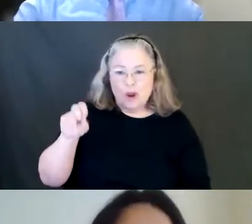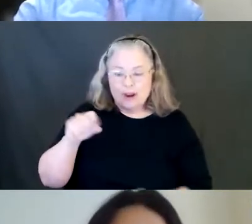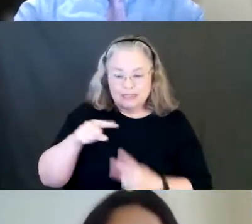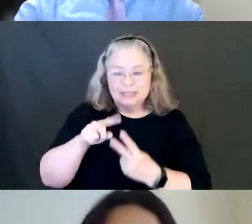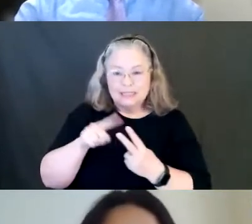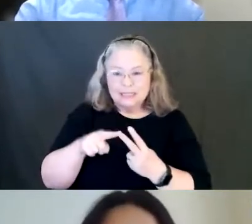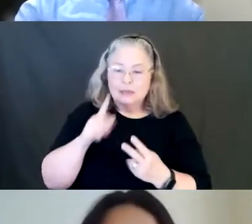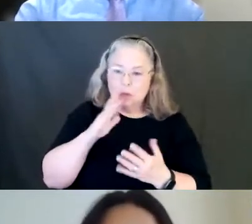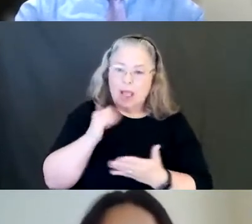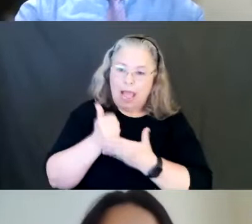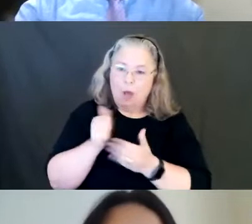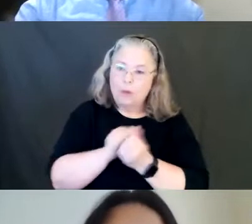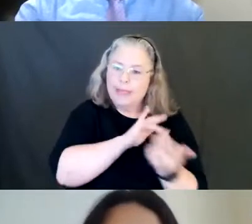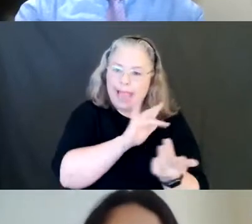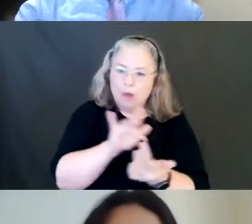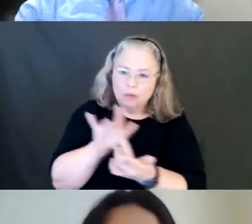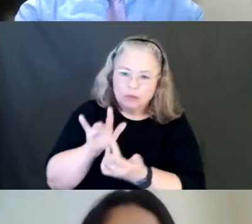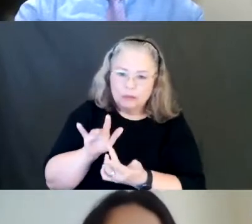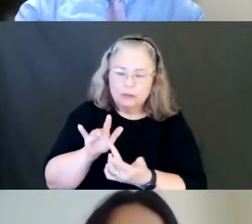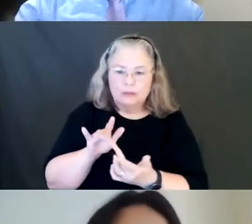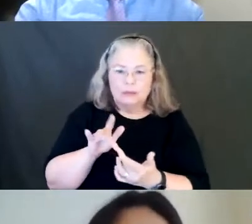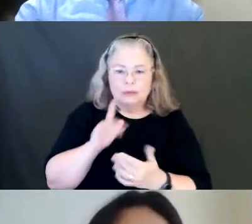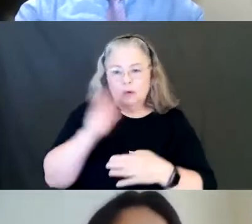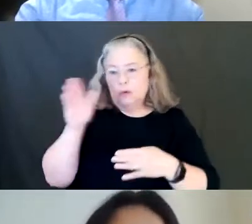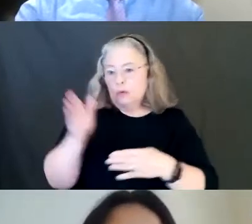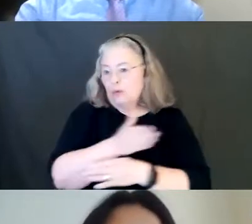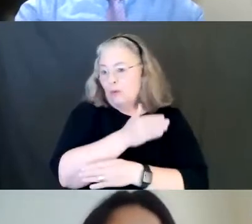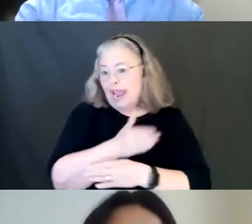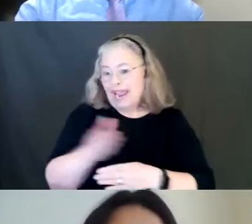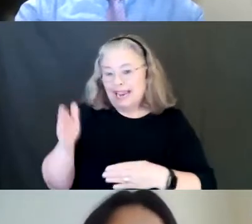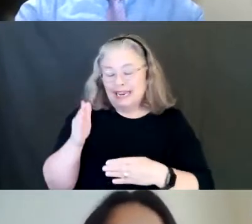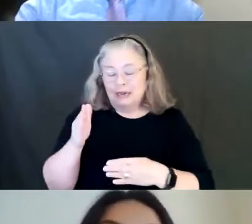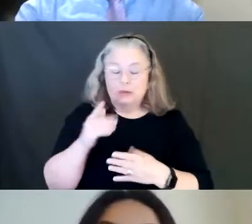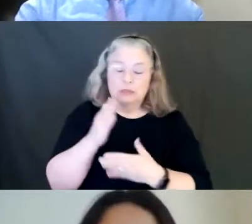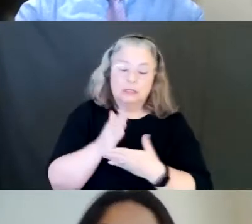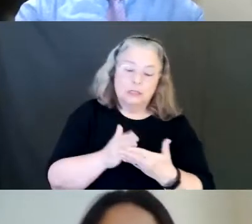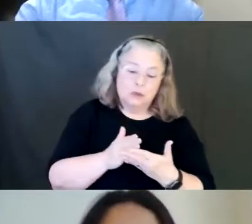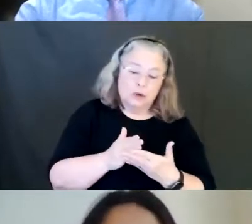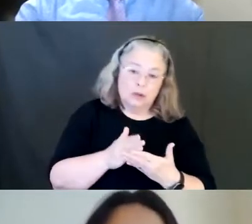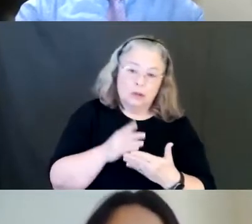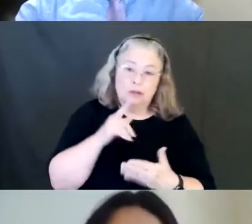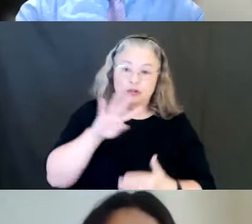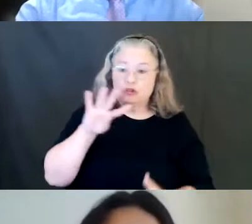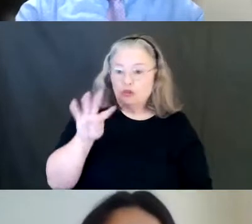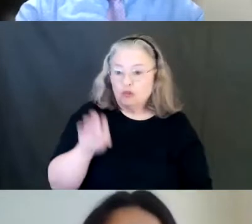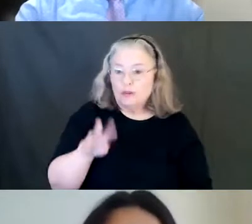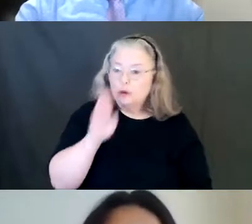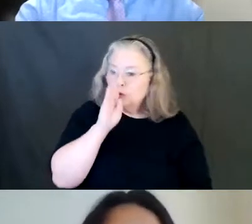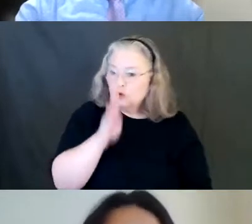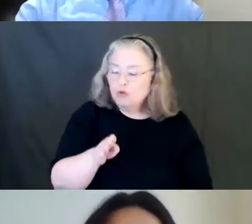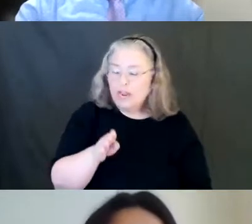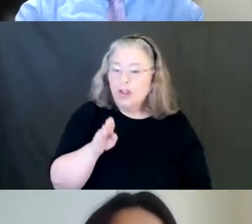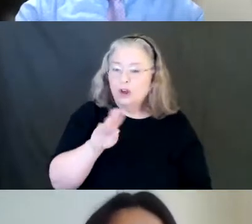that outreach. Now that will range in a couple of different ways. Some will be those surveys, direct surveys coming to